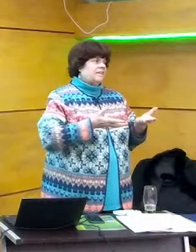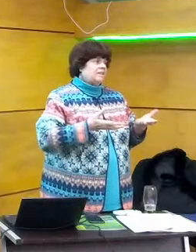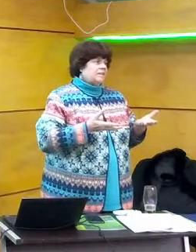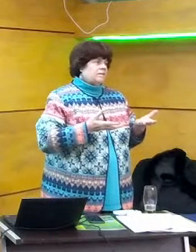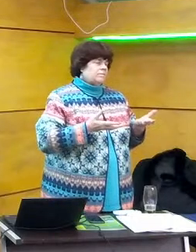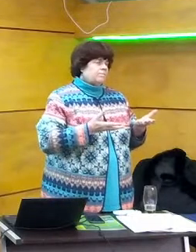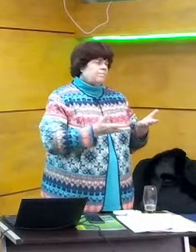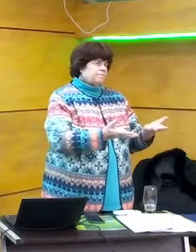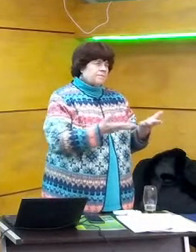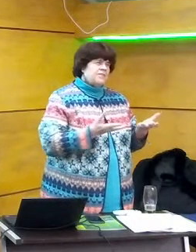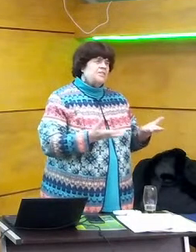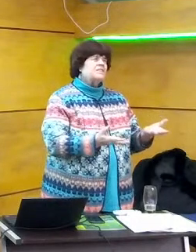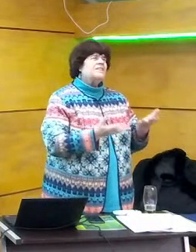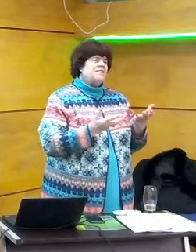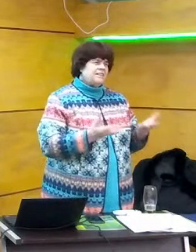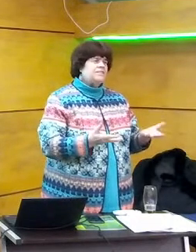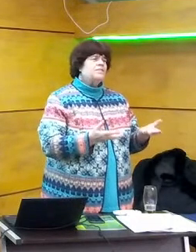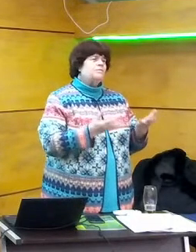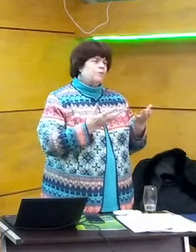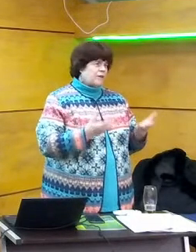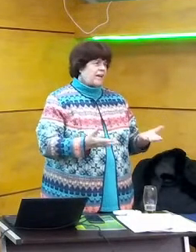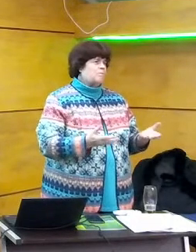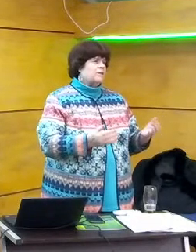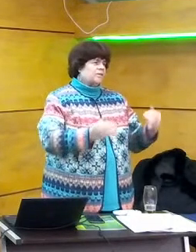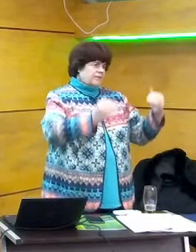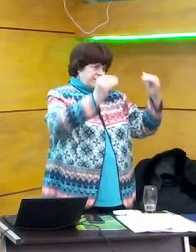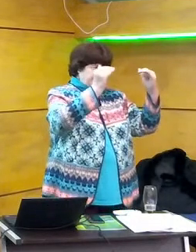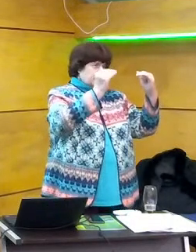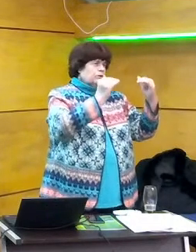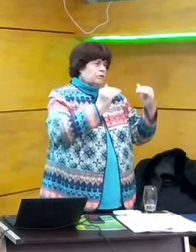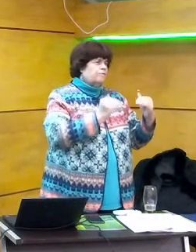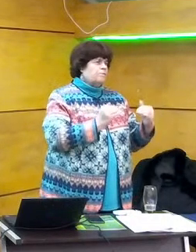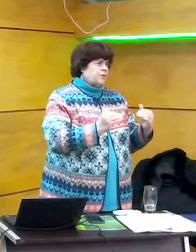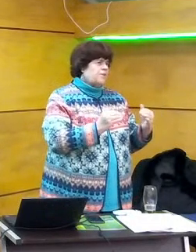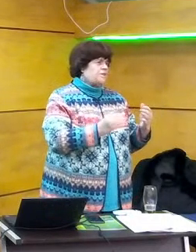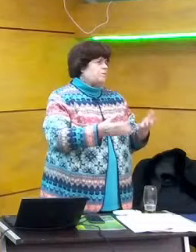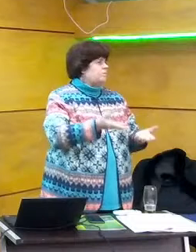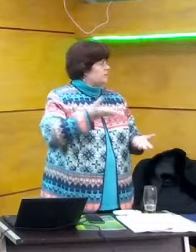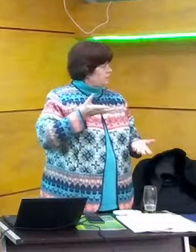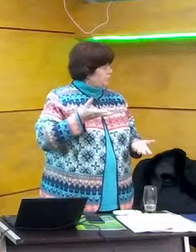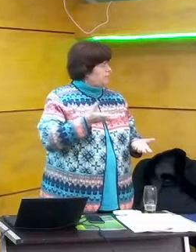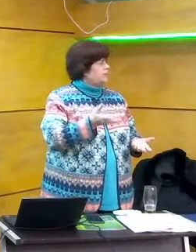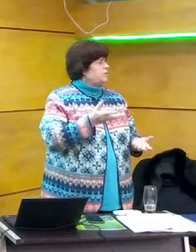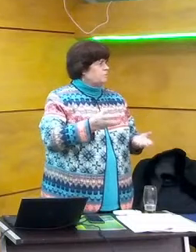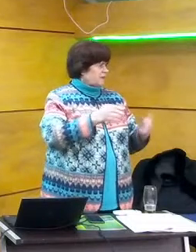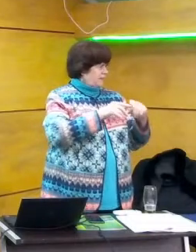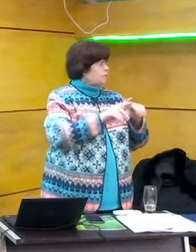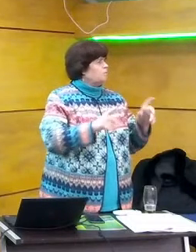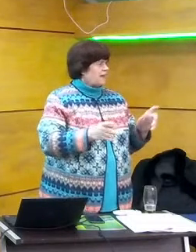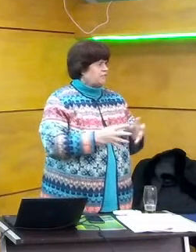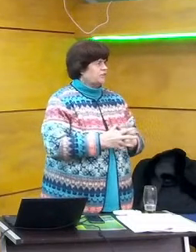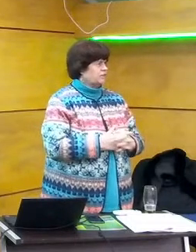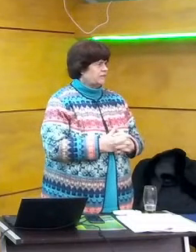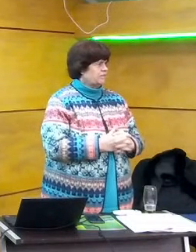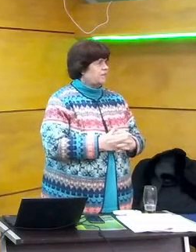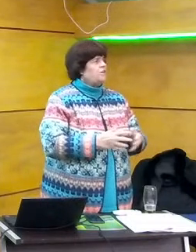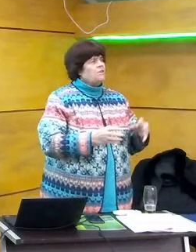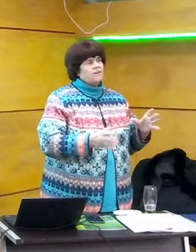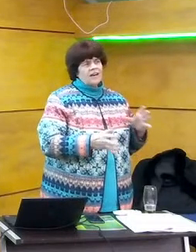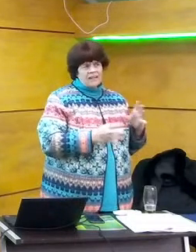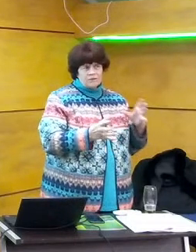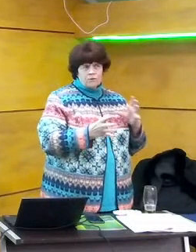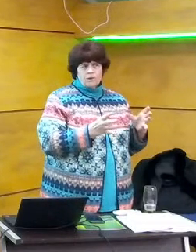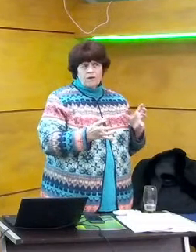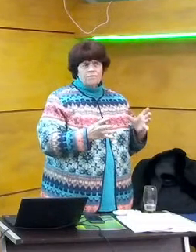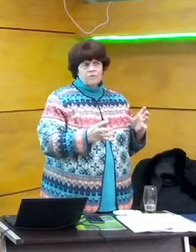past just the easy vocabulary that you learn from your themes, you fill in the blank, you matching things.